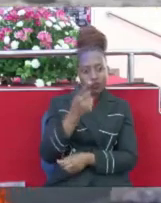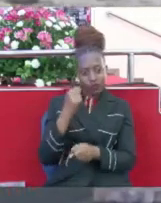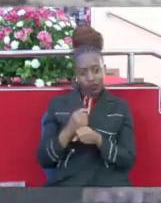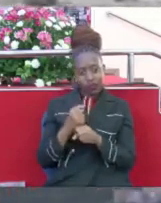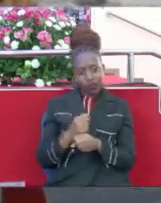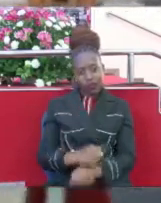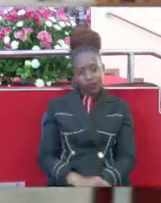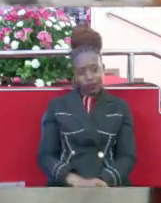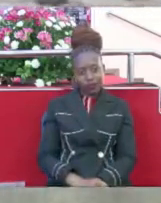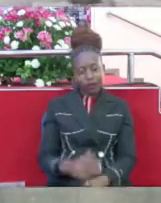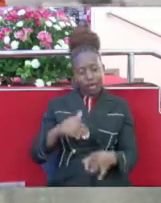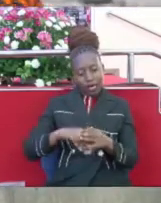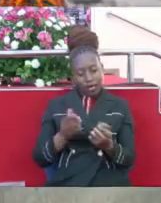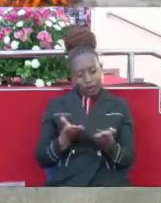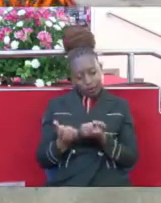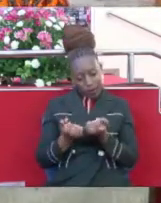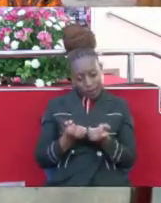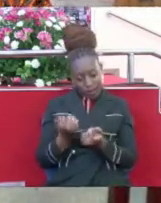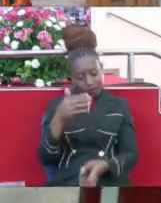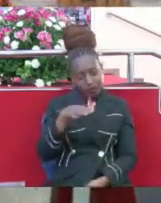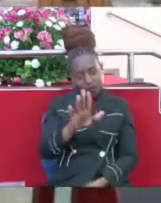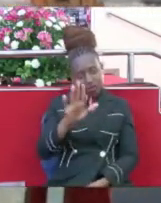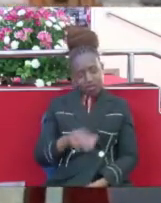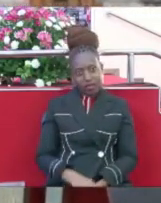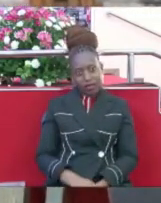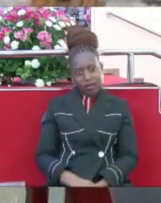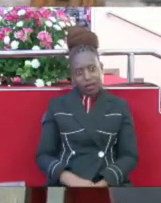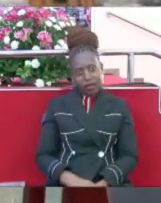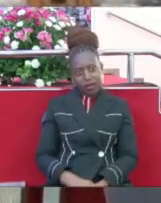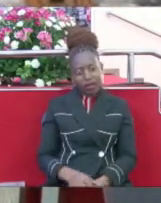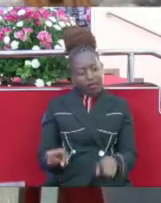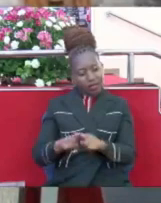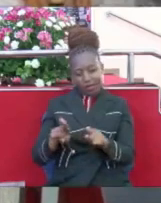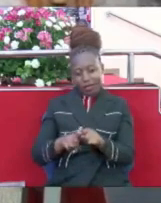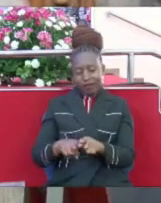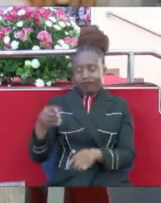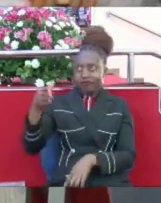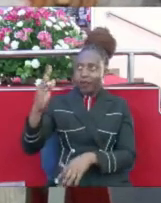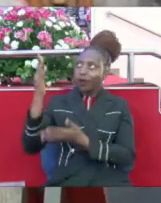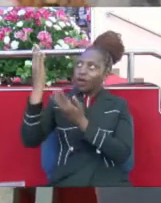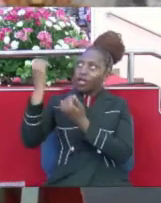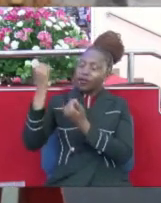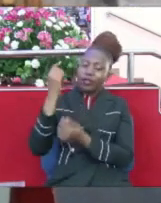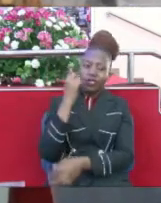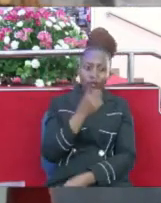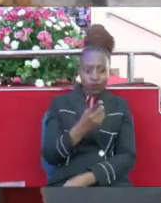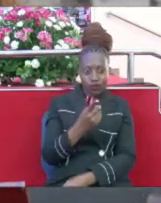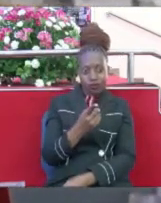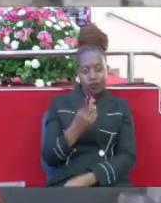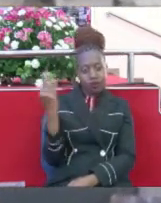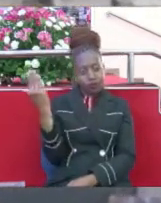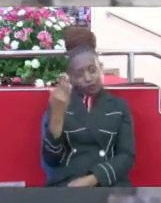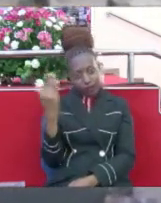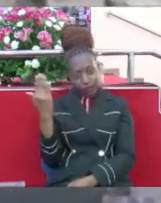In your business place, that is what he is expecting you to do. Because there